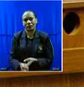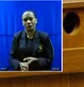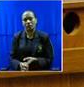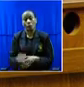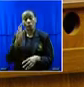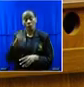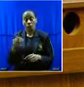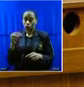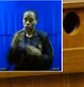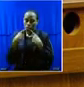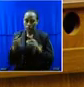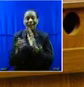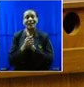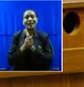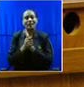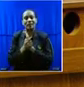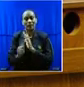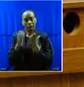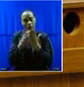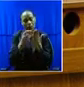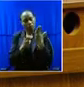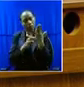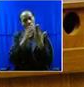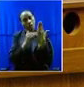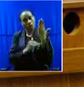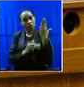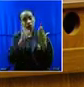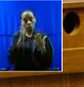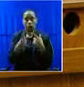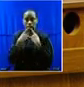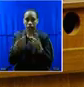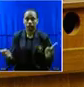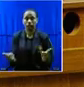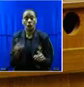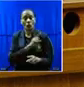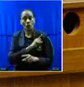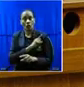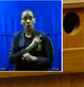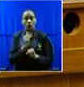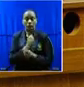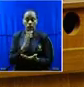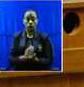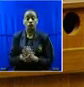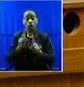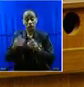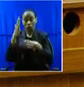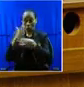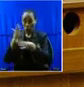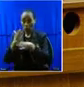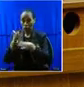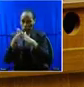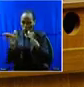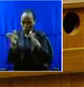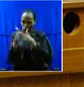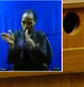skills and occupations in high demand and priority occupations to enable